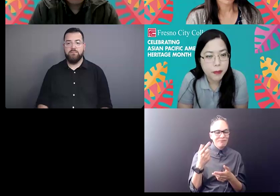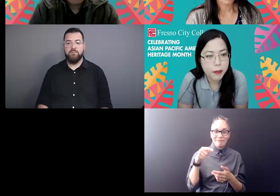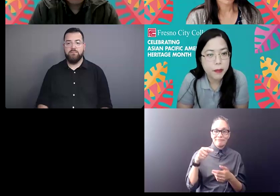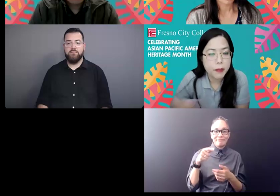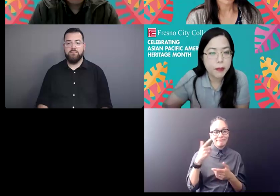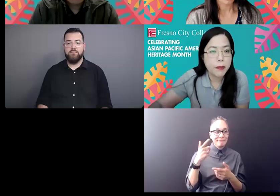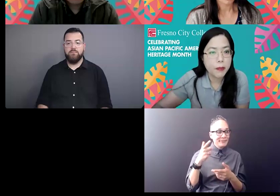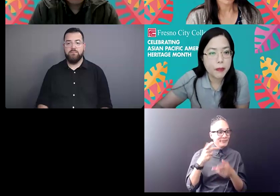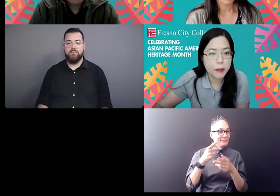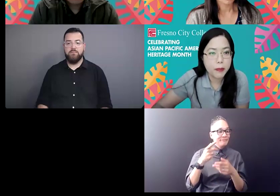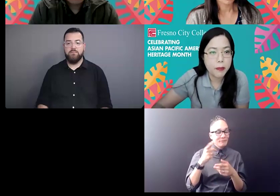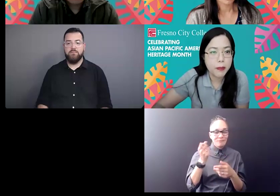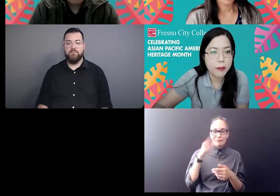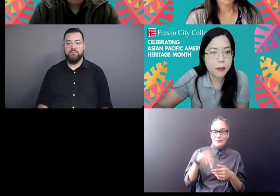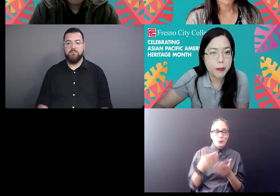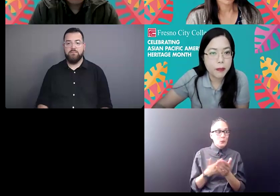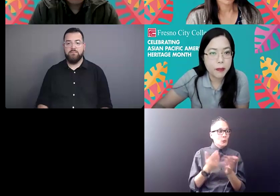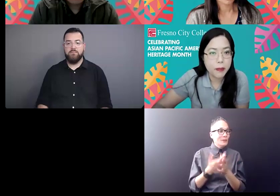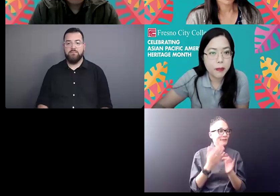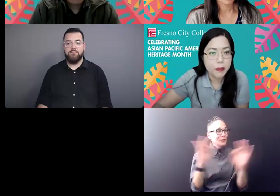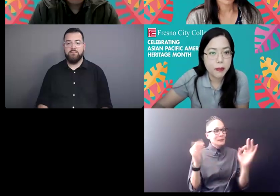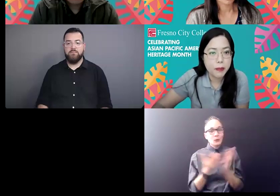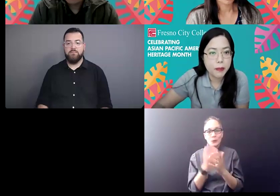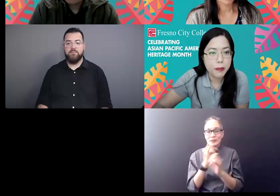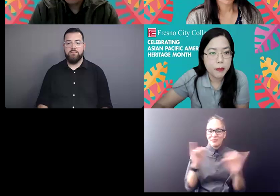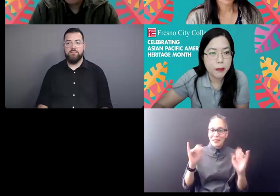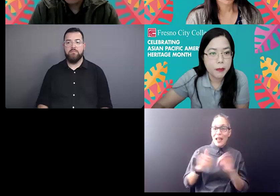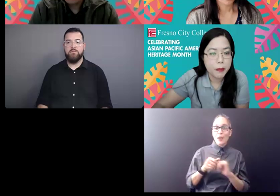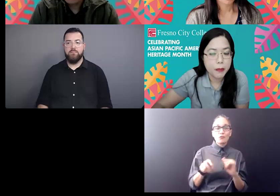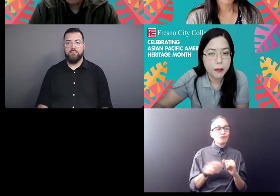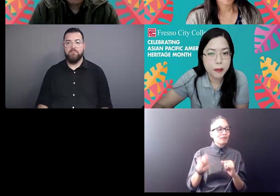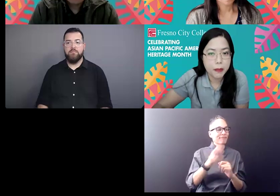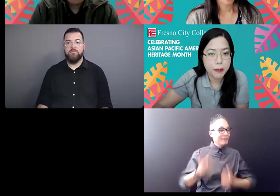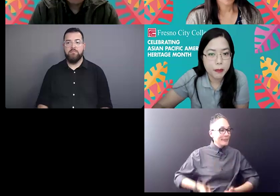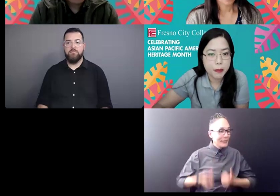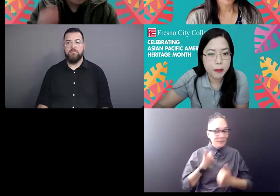freedom, this independence, as you're still trying to navigate how to handle it yourself.